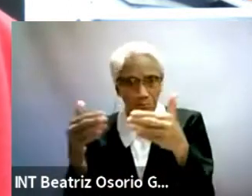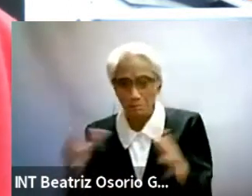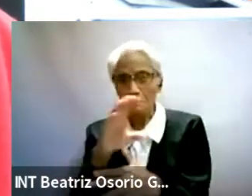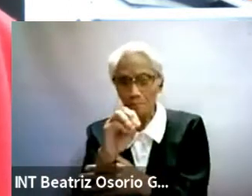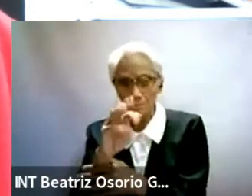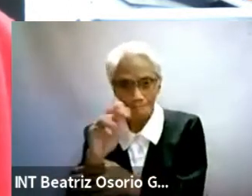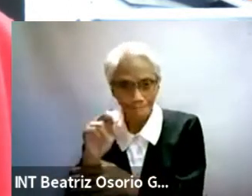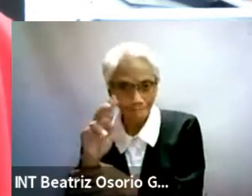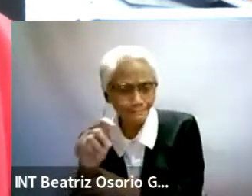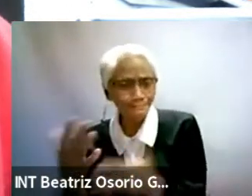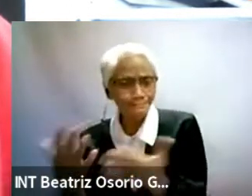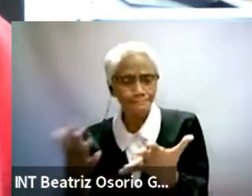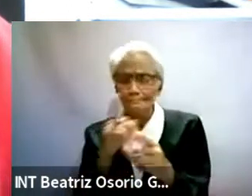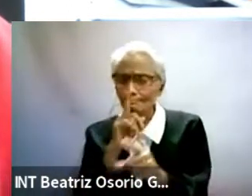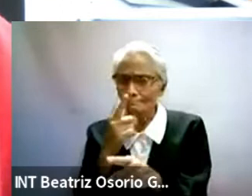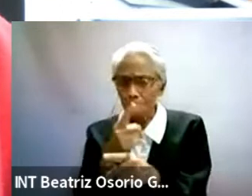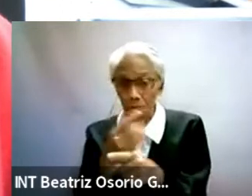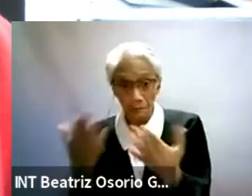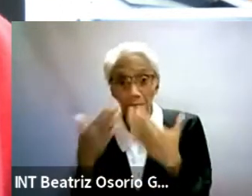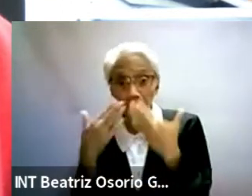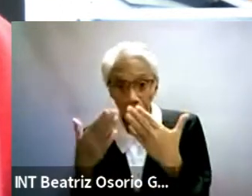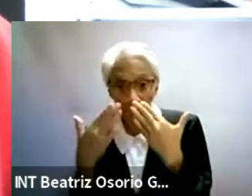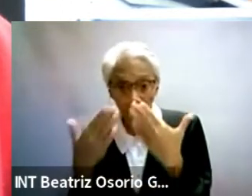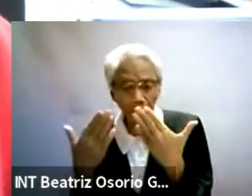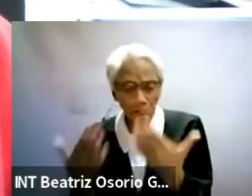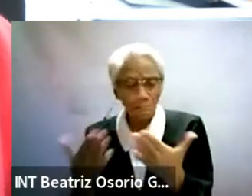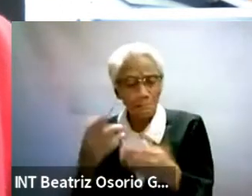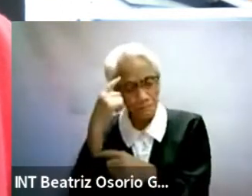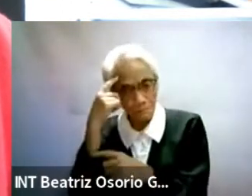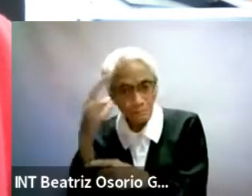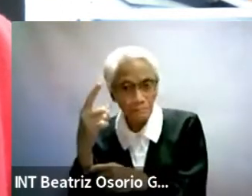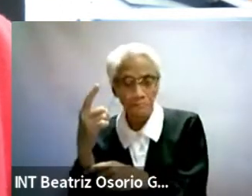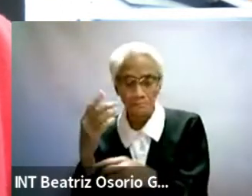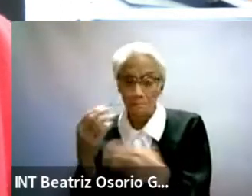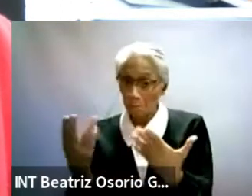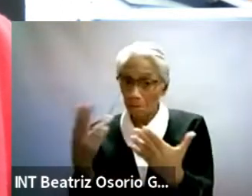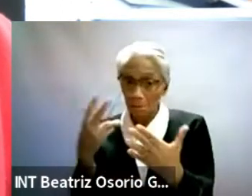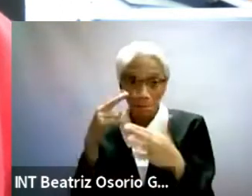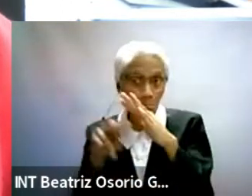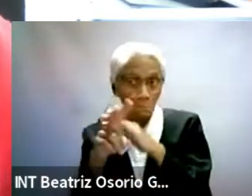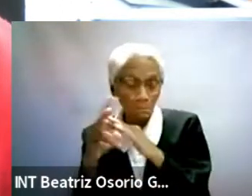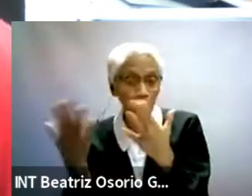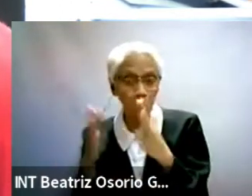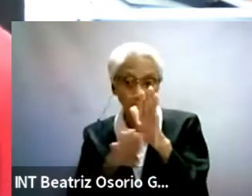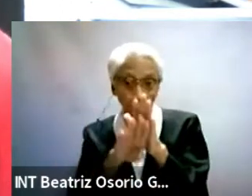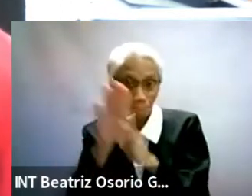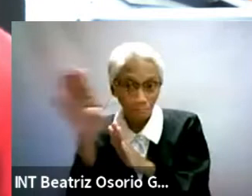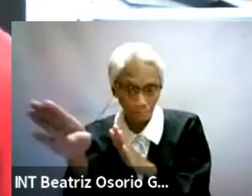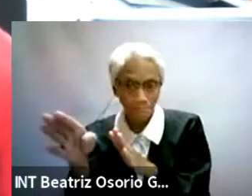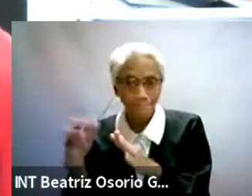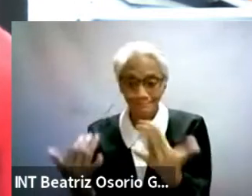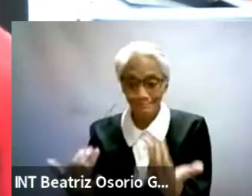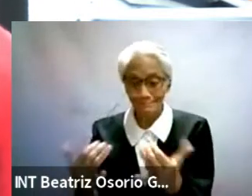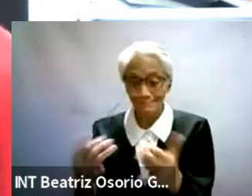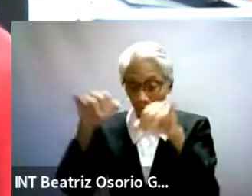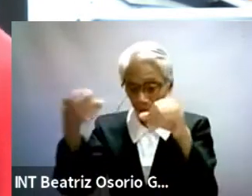time. And thanks for giving an overview and a process in developing it. So let me